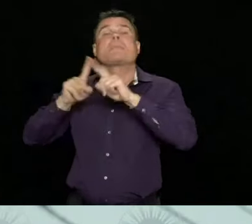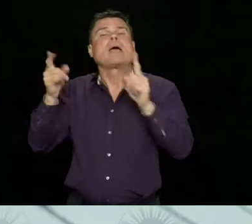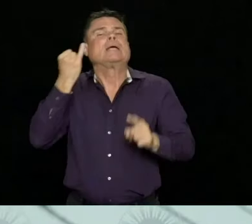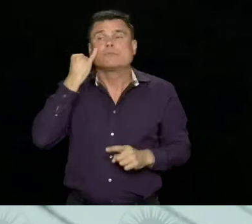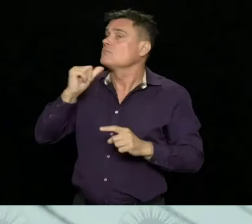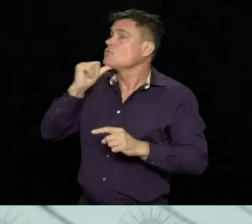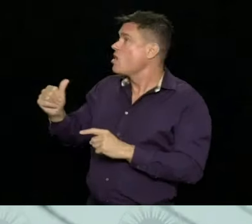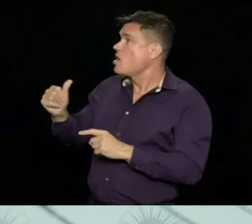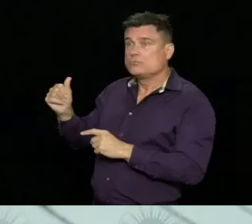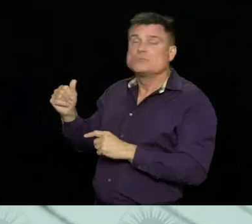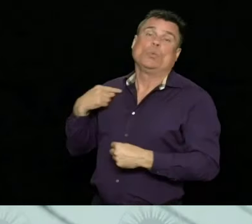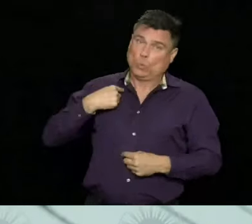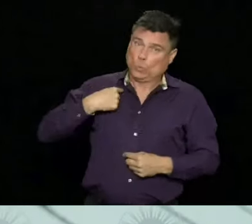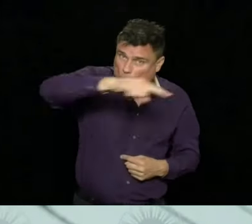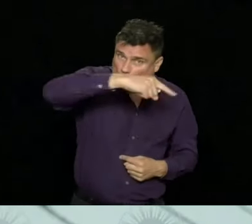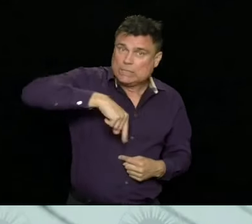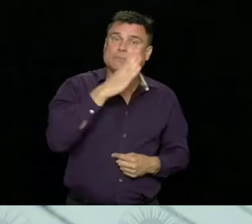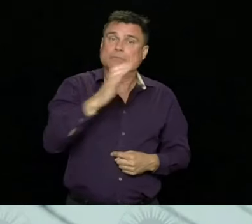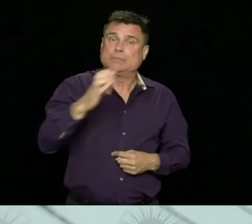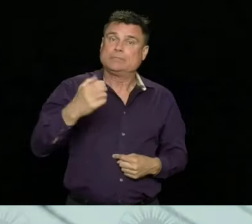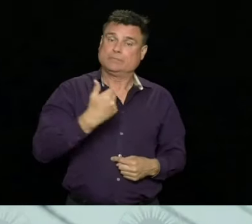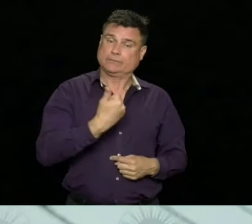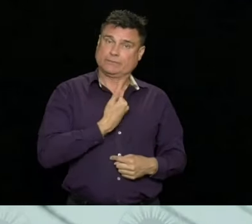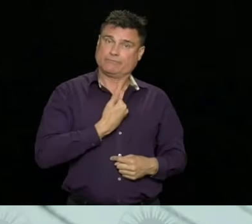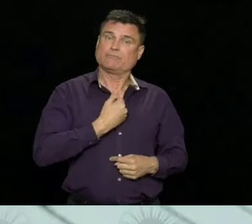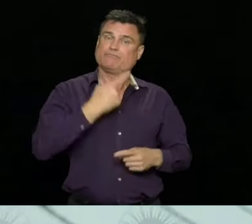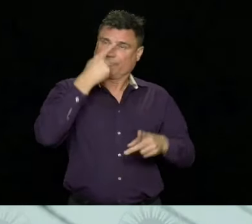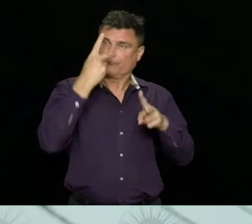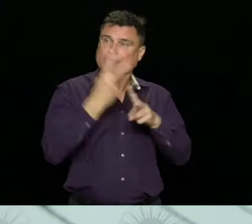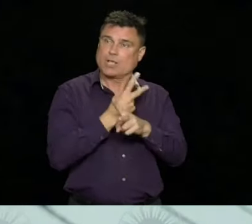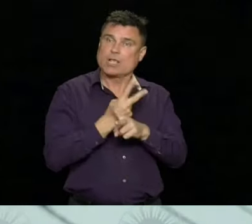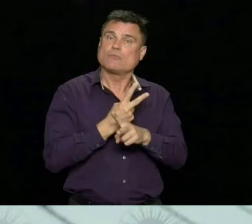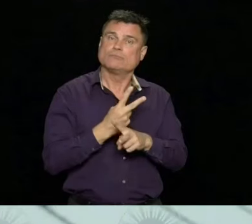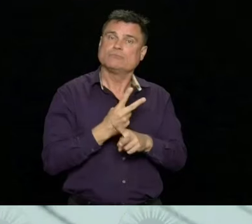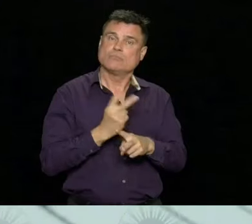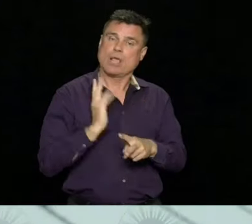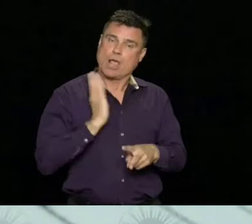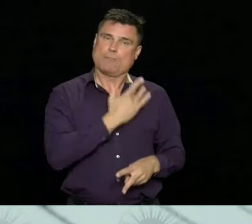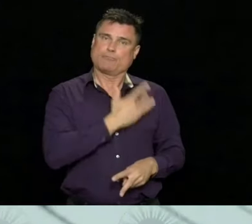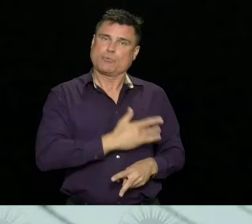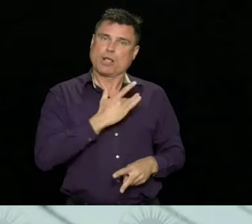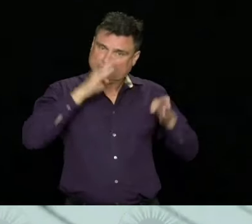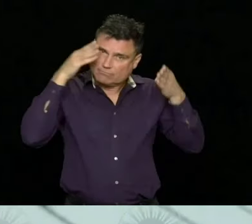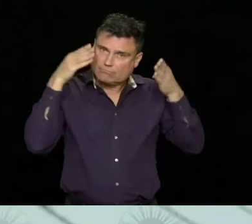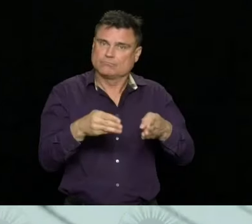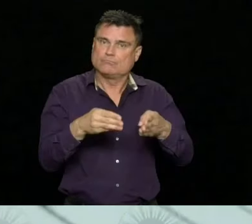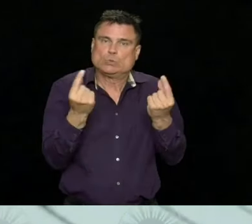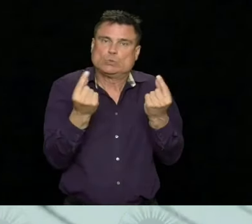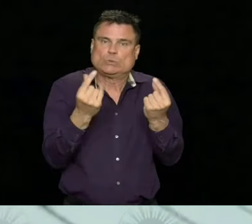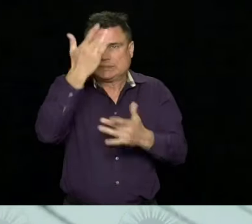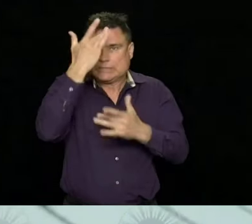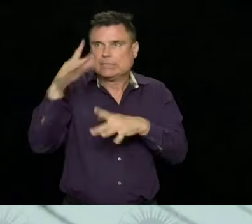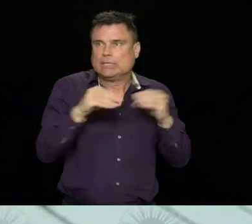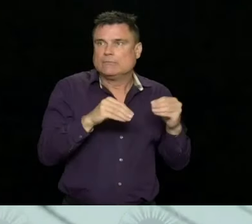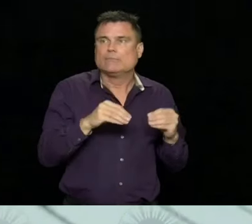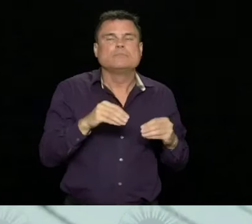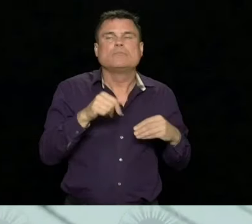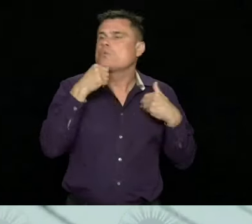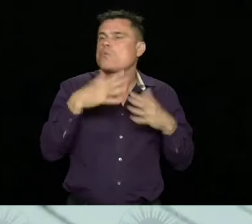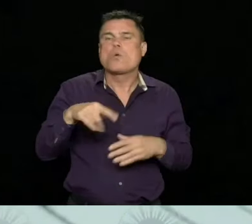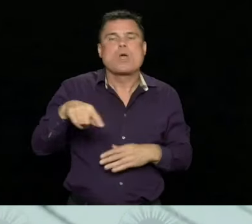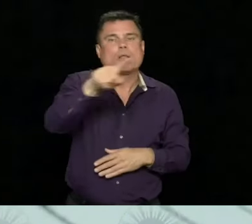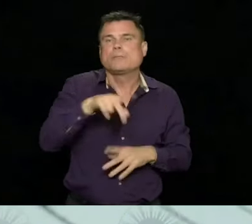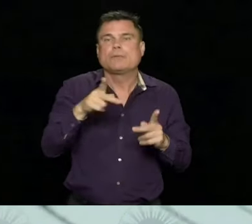don't feel that the businesses should be burdened with the extra cost. It's a national pandemic. It affects all of